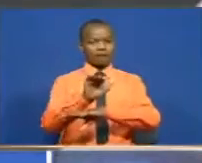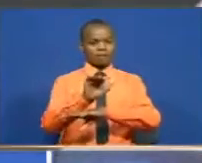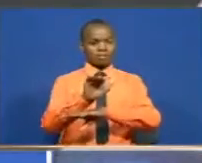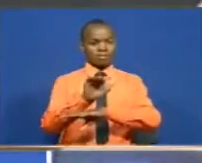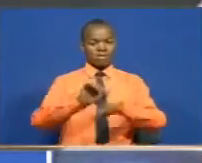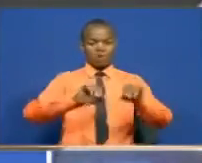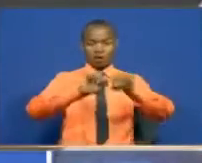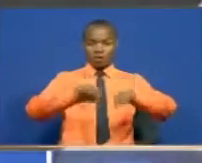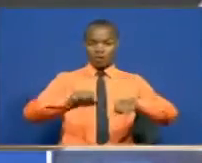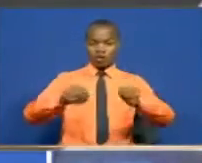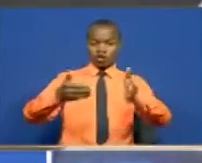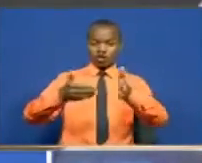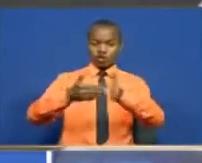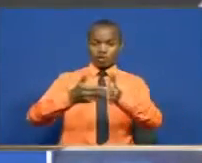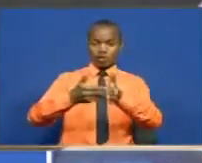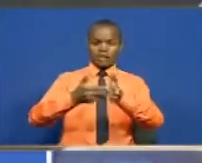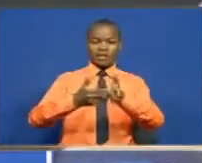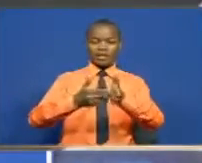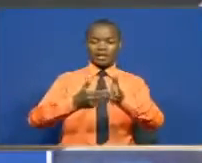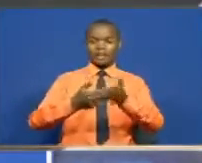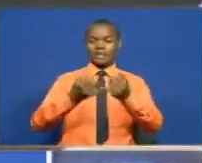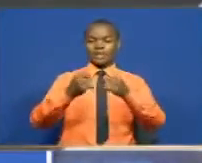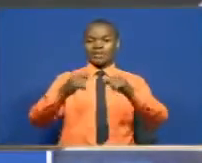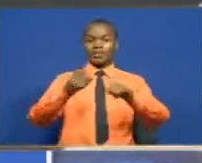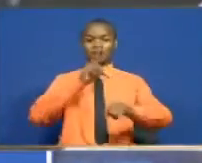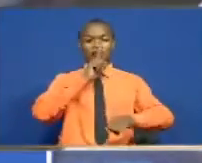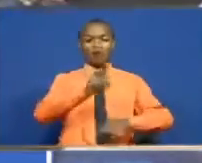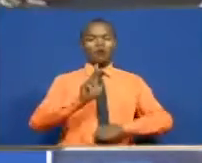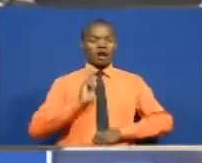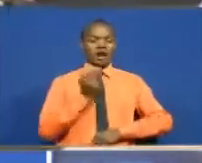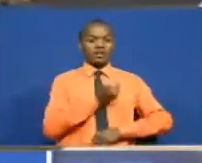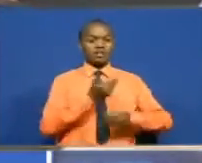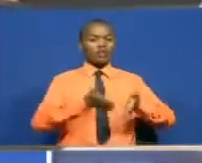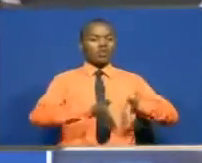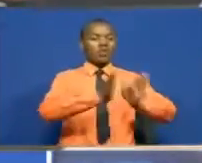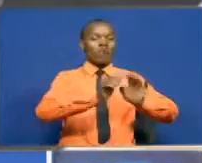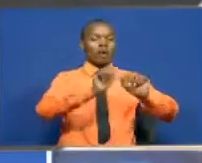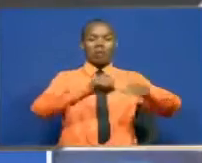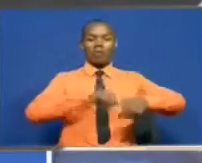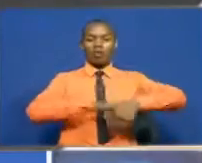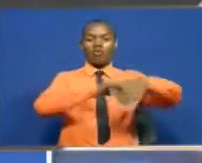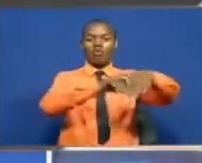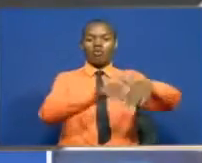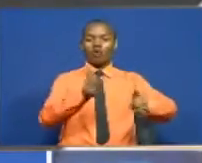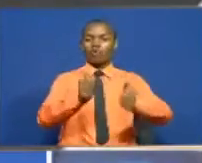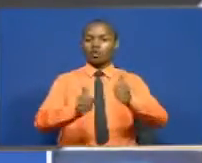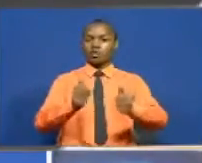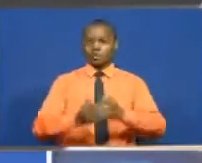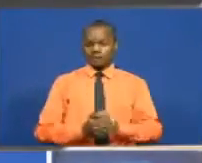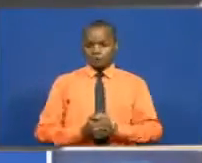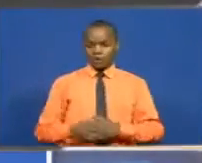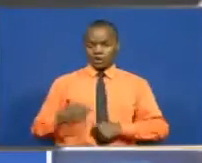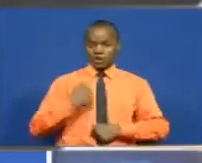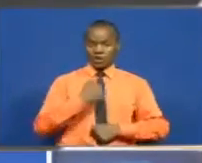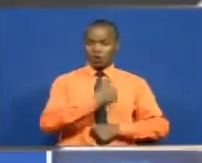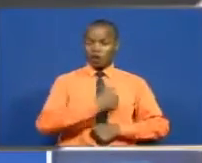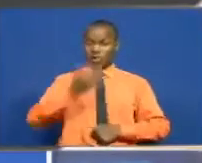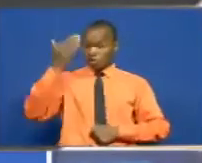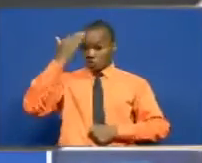from interfering or telling us or trying to direct us in which way we should go. We are clear on where we want to